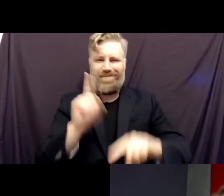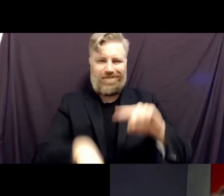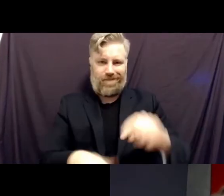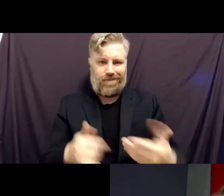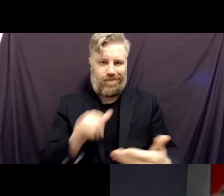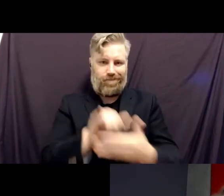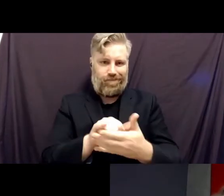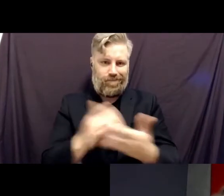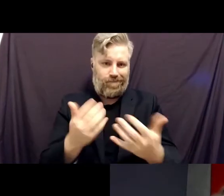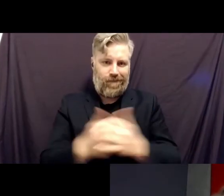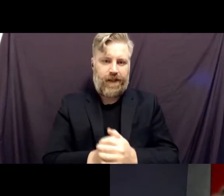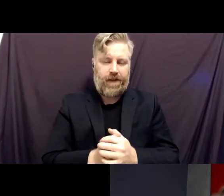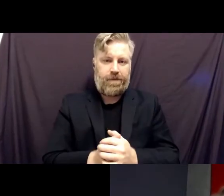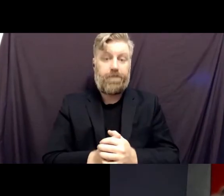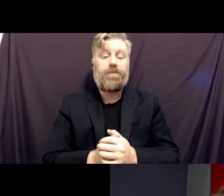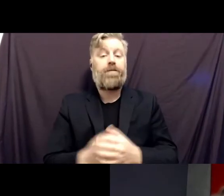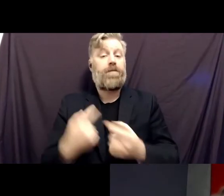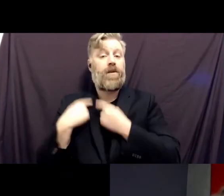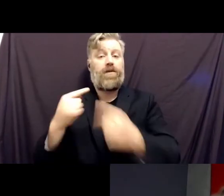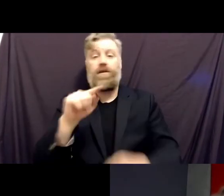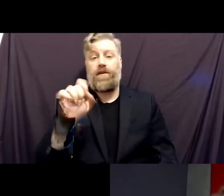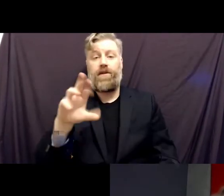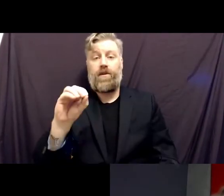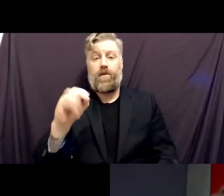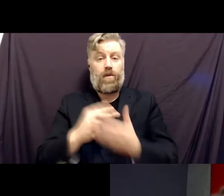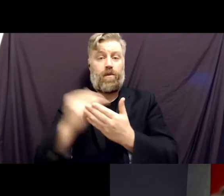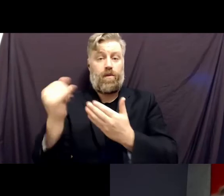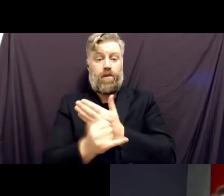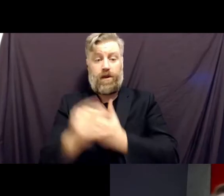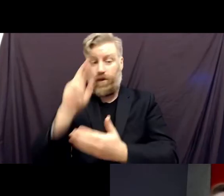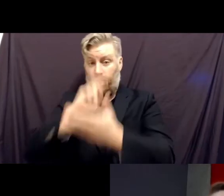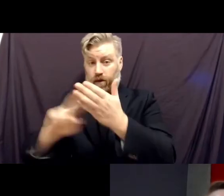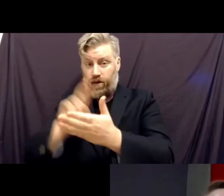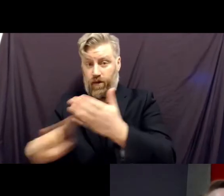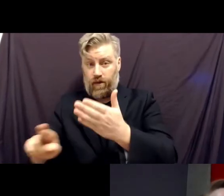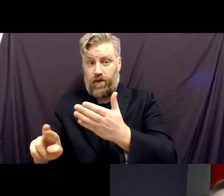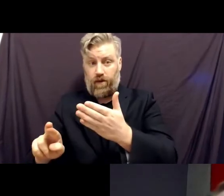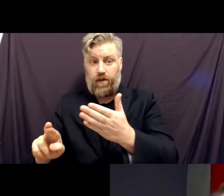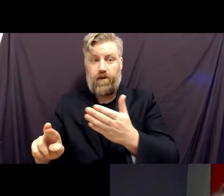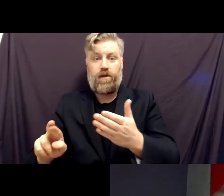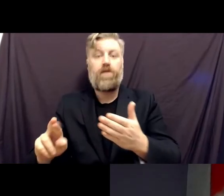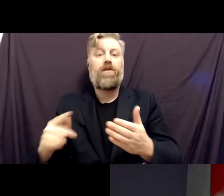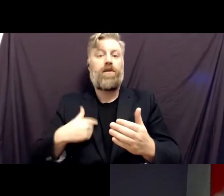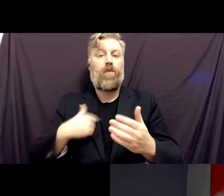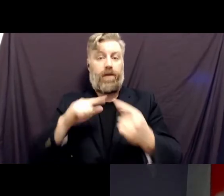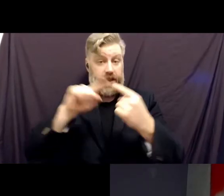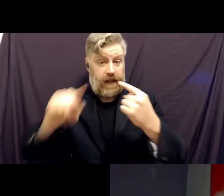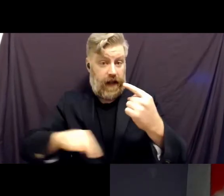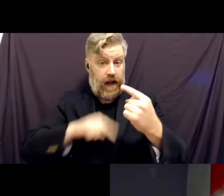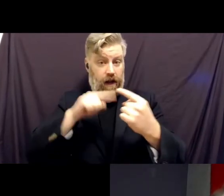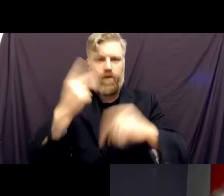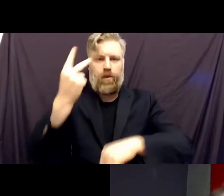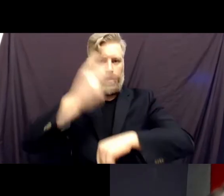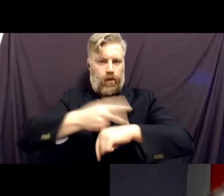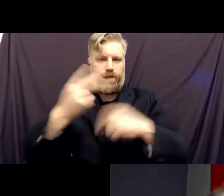So far, the Zero project research circle has been completed twice with all